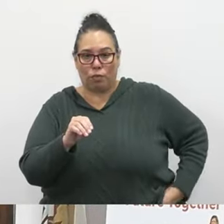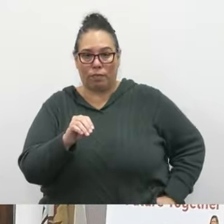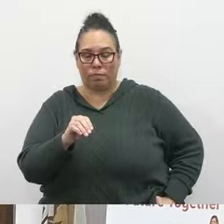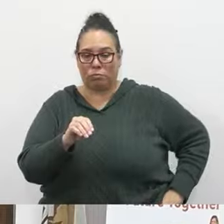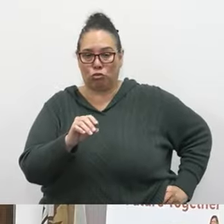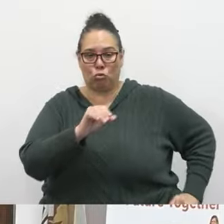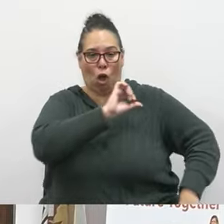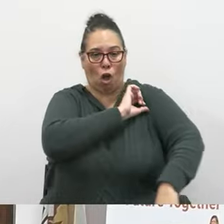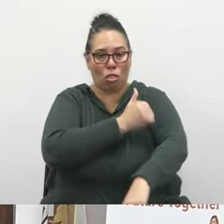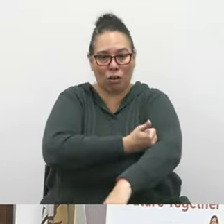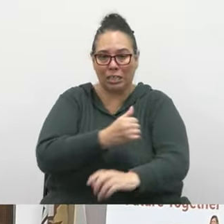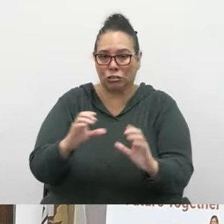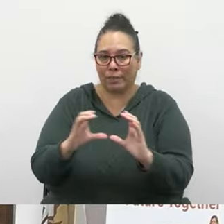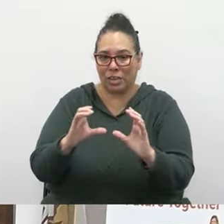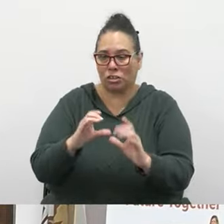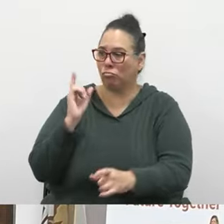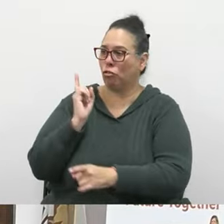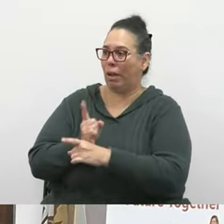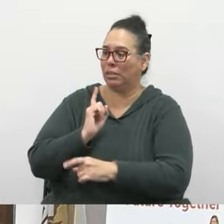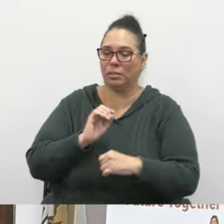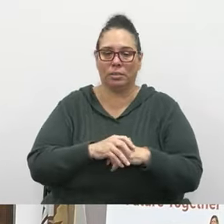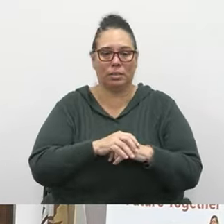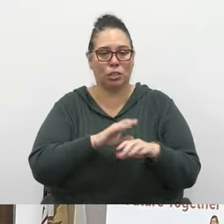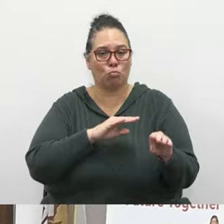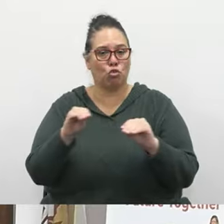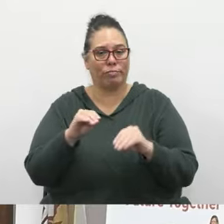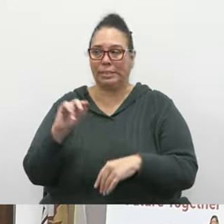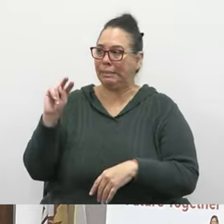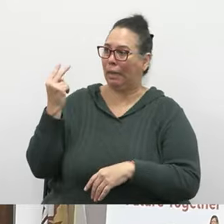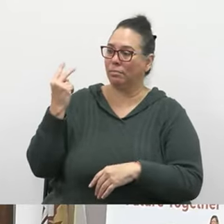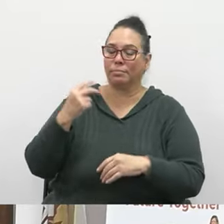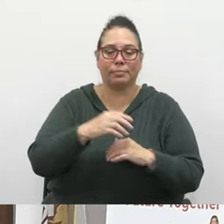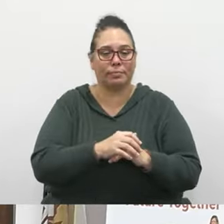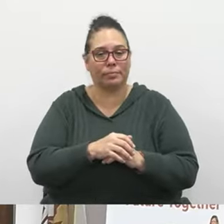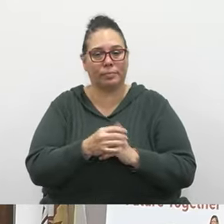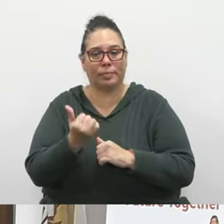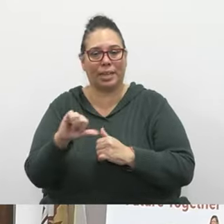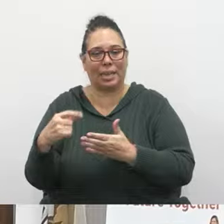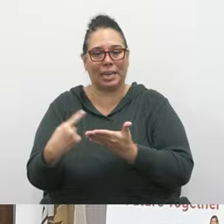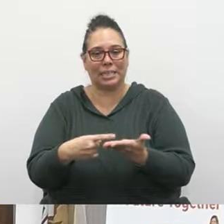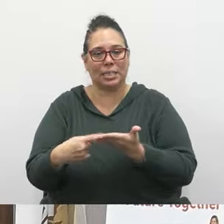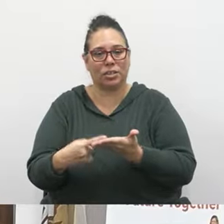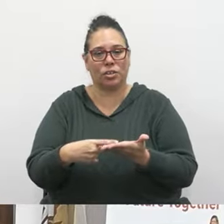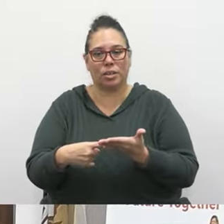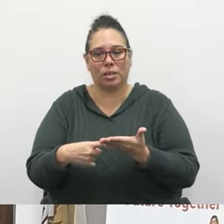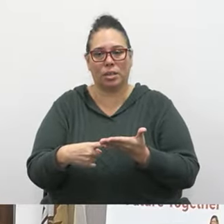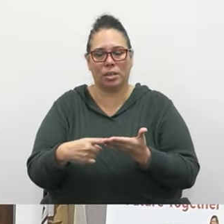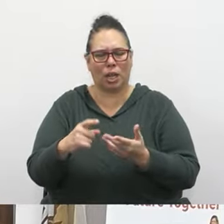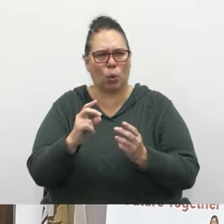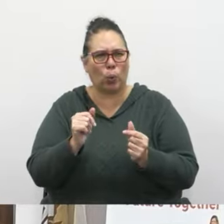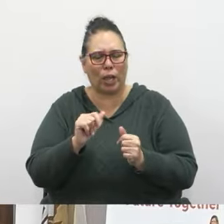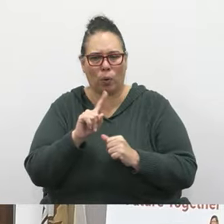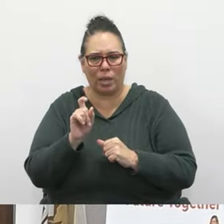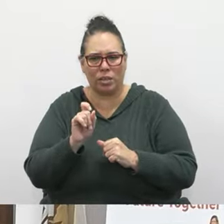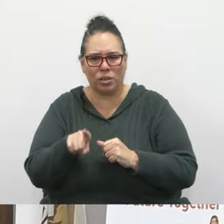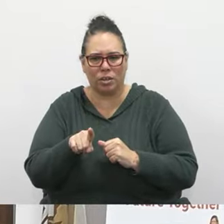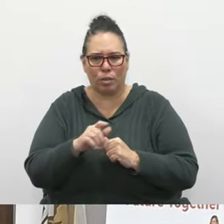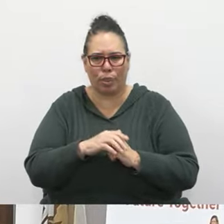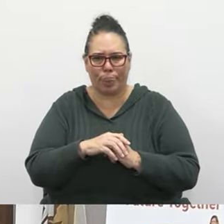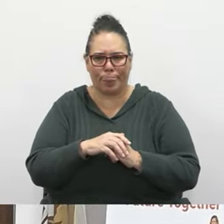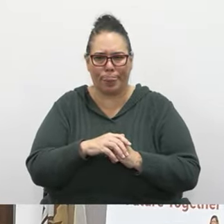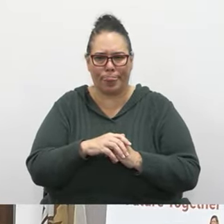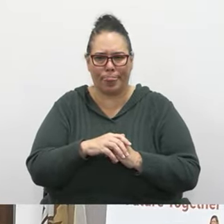authorize certification? Correct. So moved. Second. Any discussion? Just a quick question.